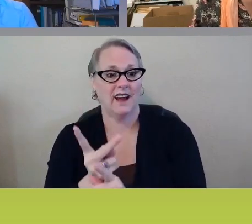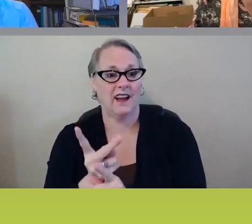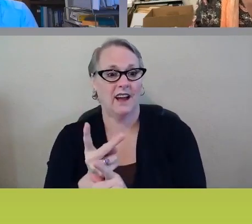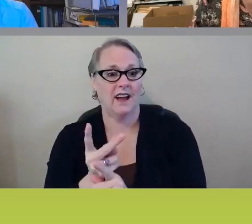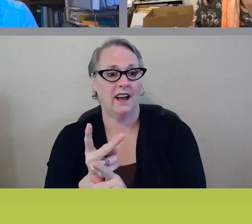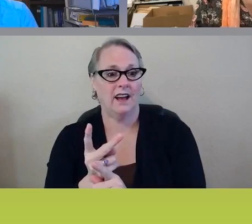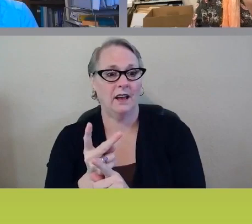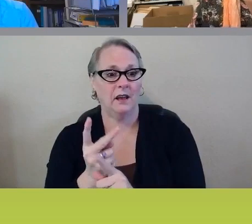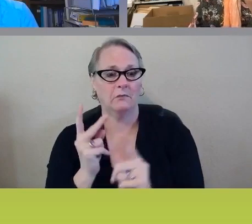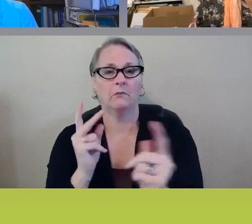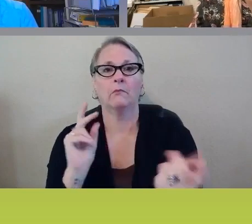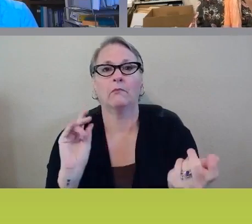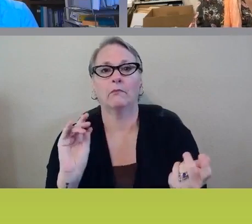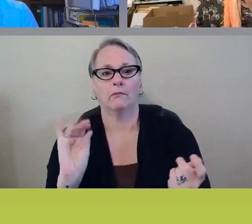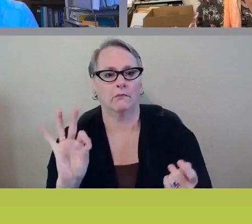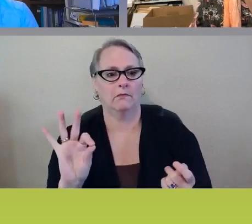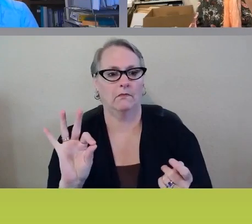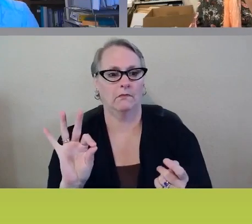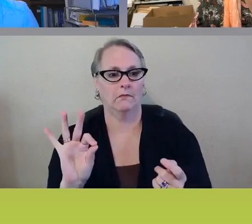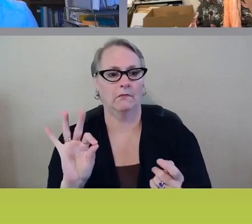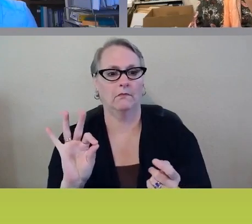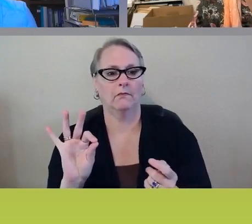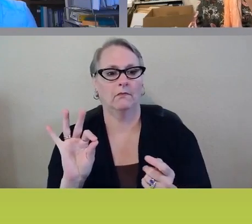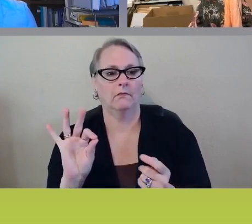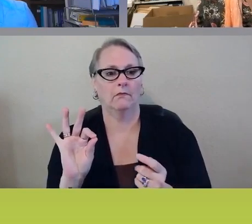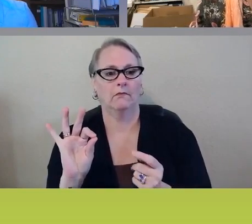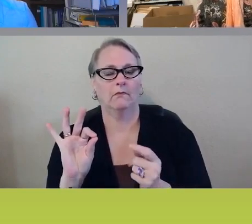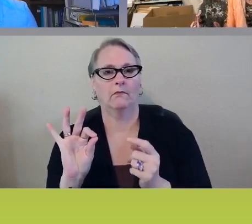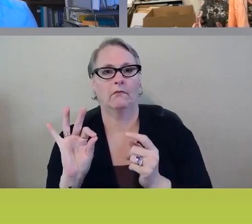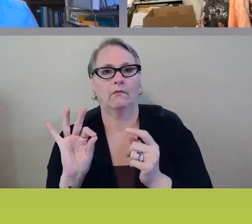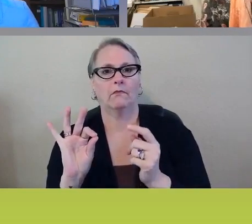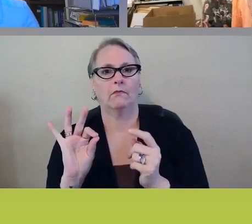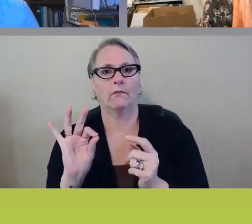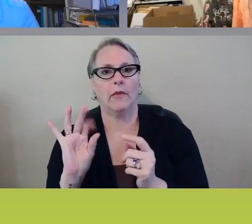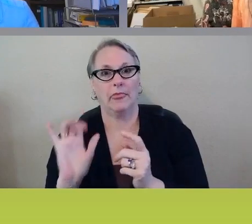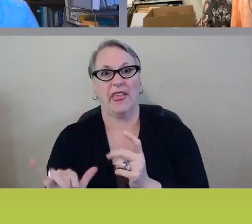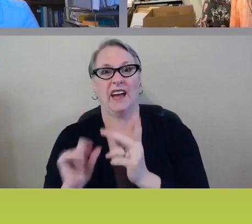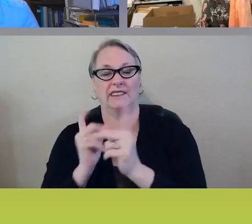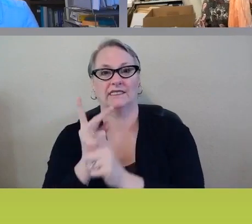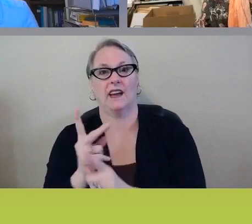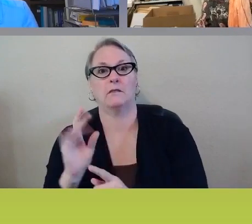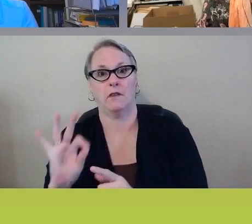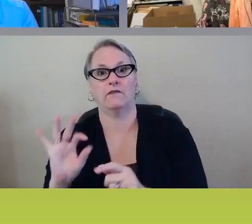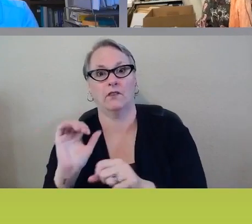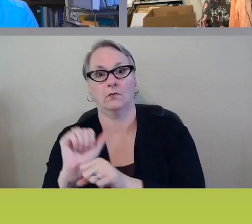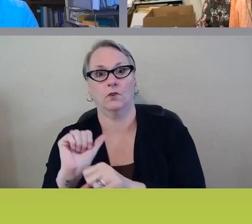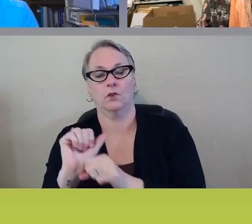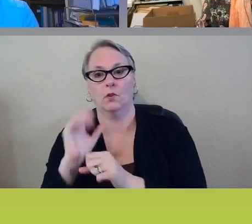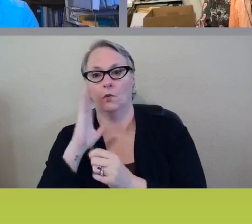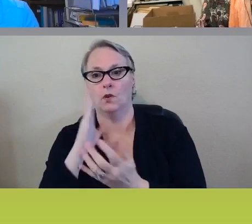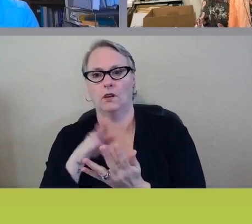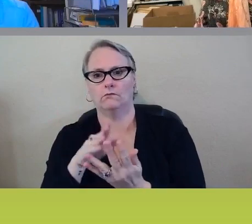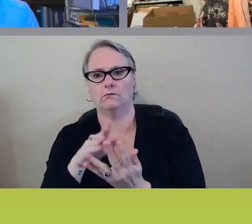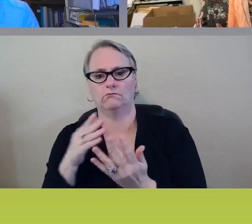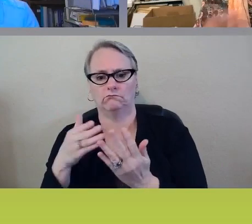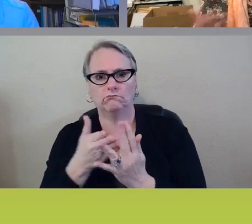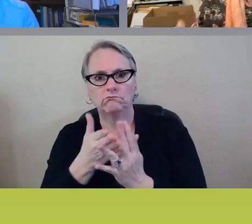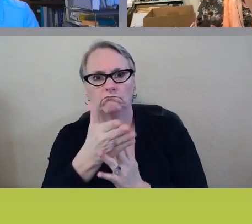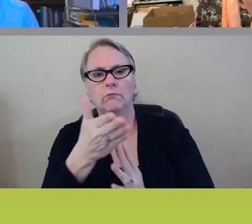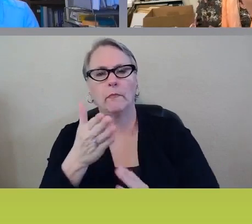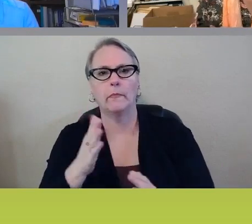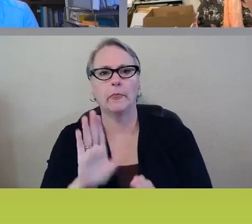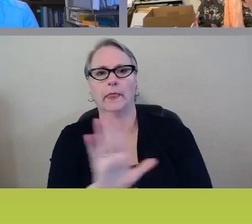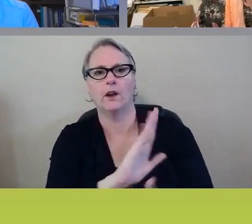somehow permeate their programs. And so look a little bit and teach a bit about